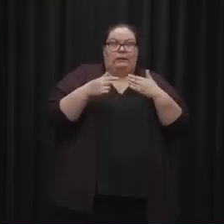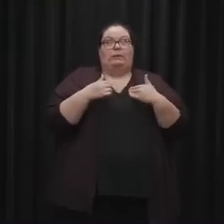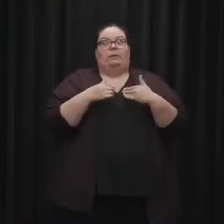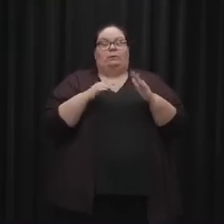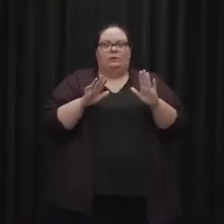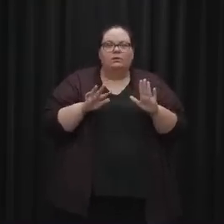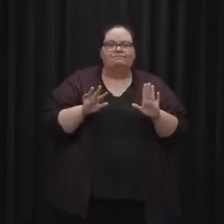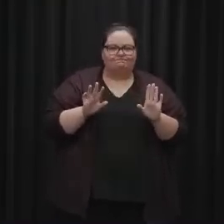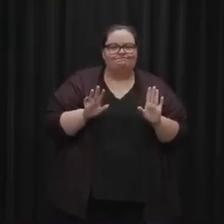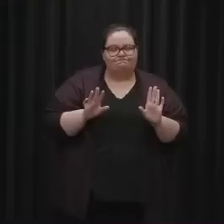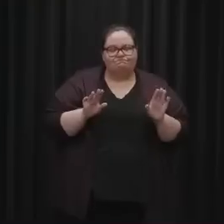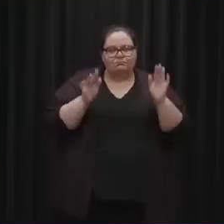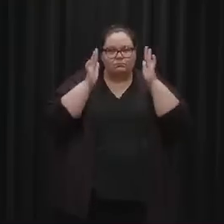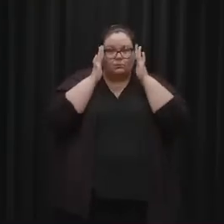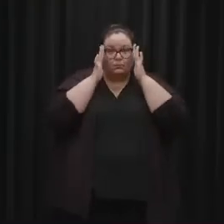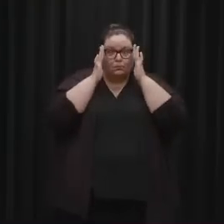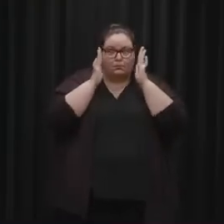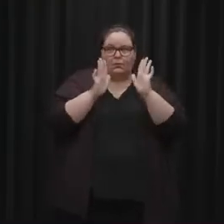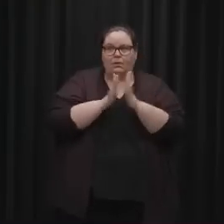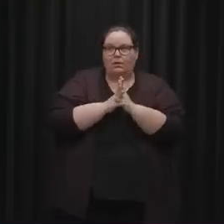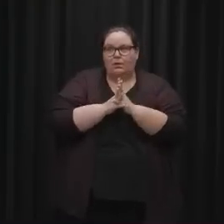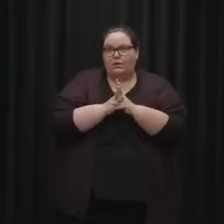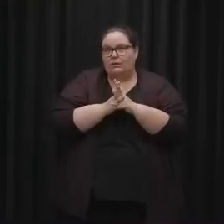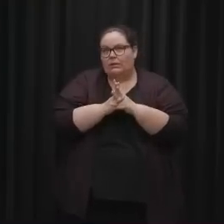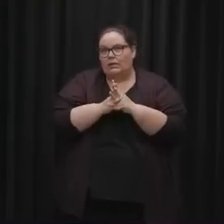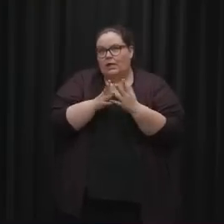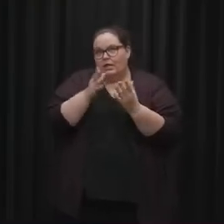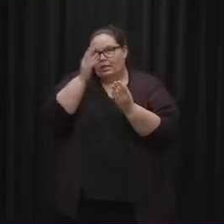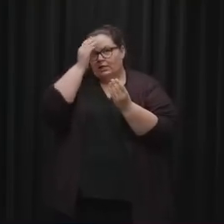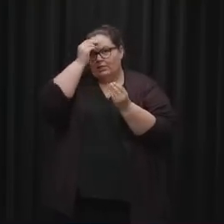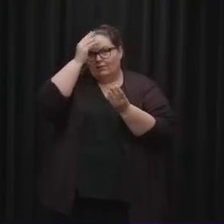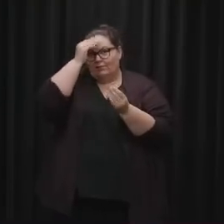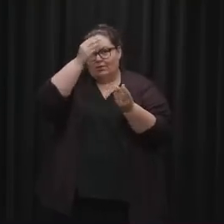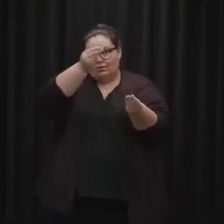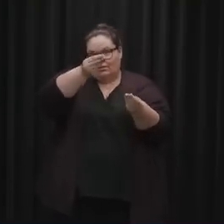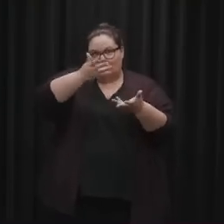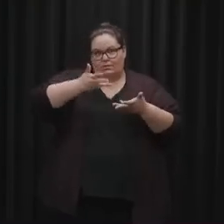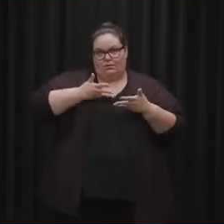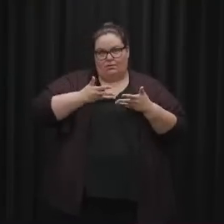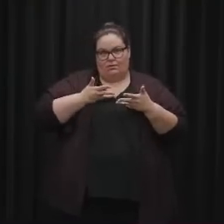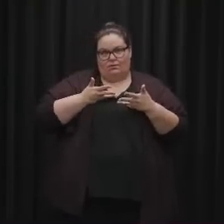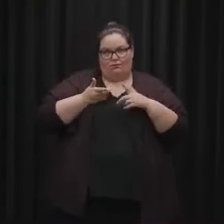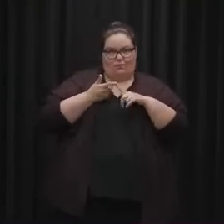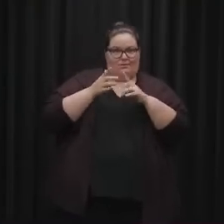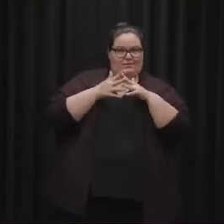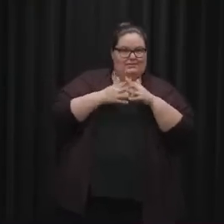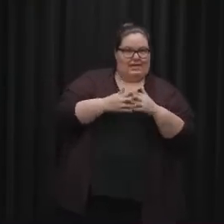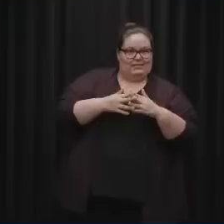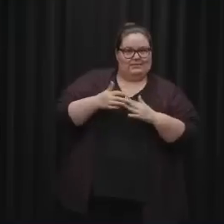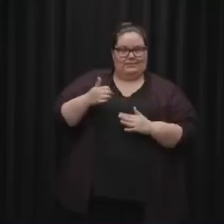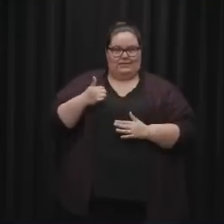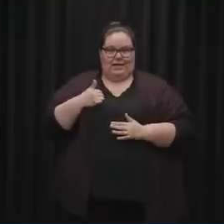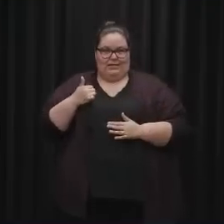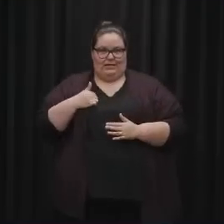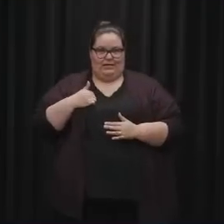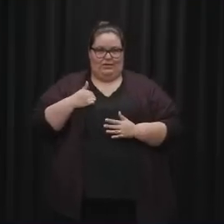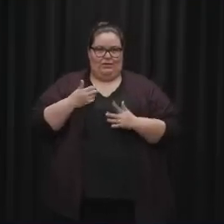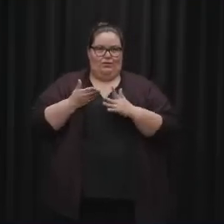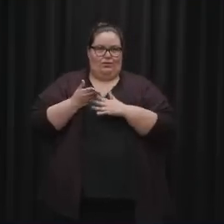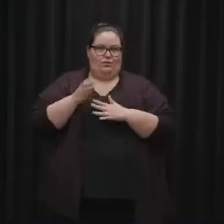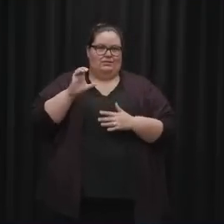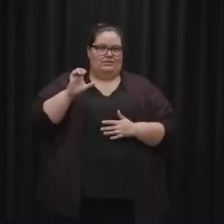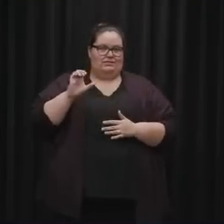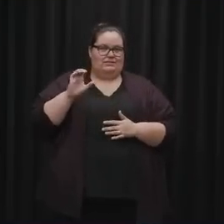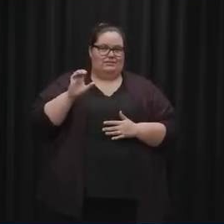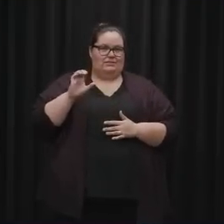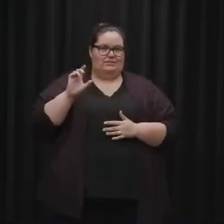to our border. The way the information travels back and forth between the United States and Canada is between the